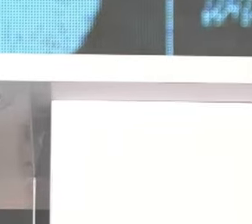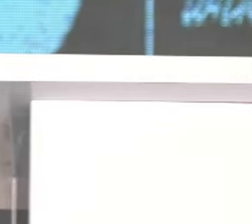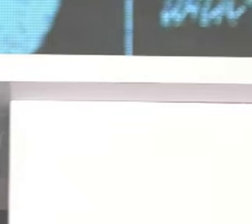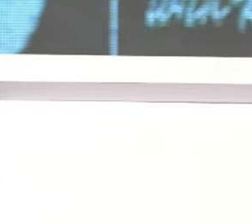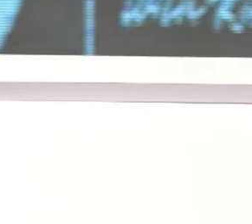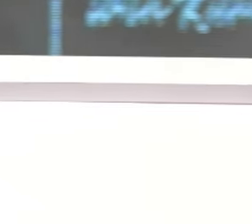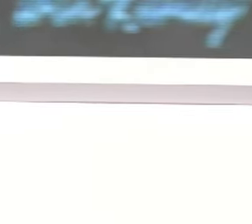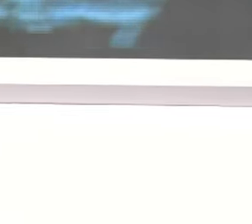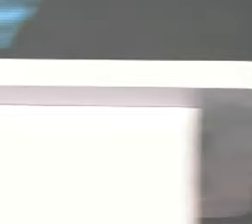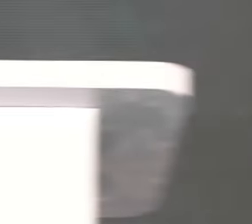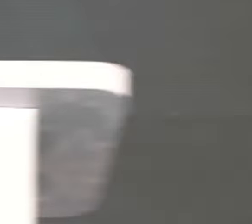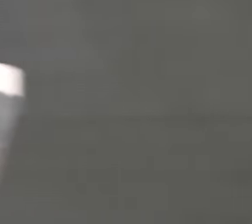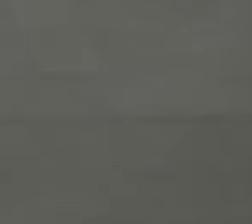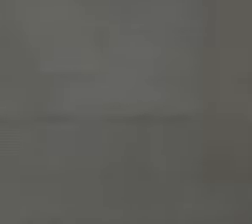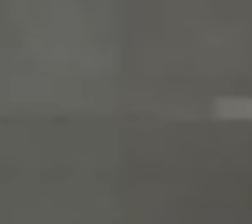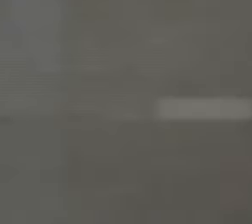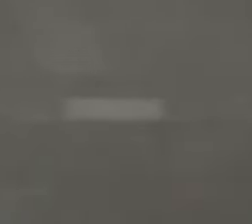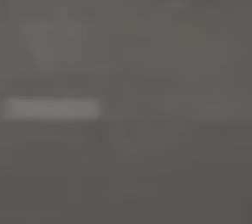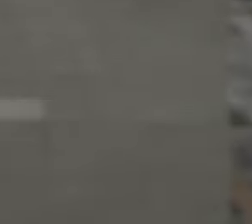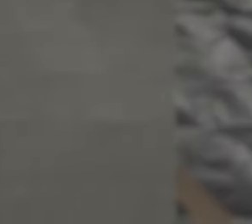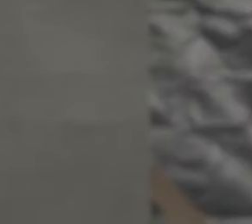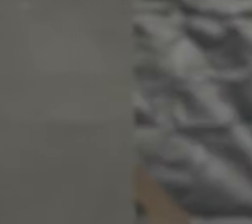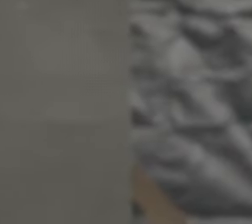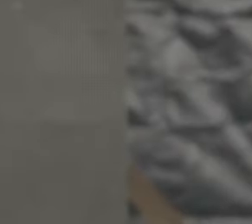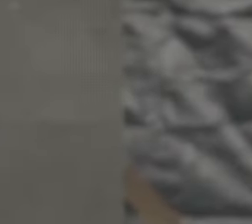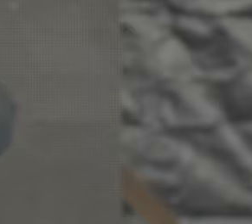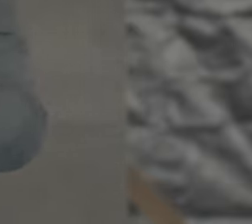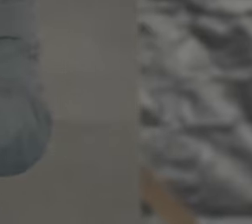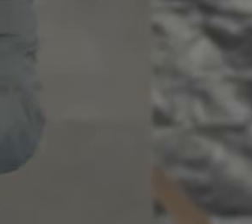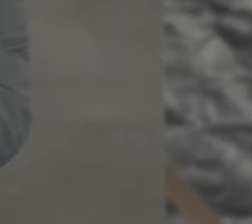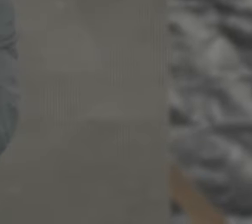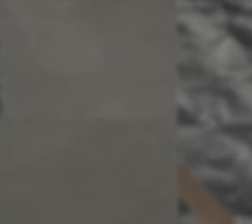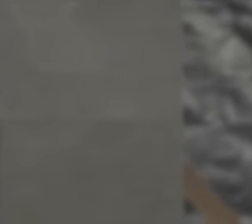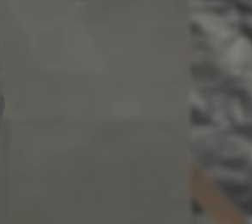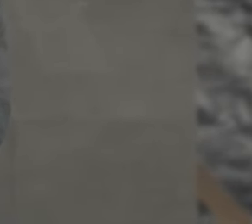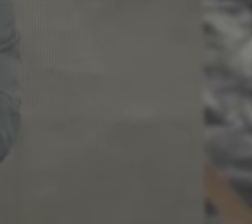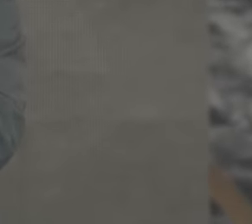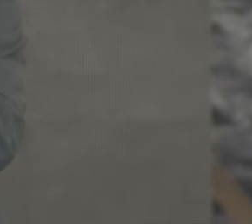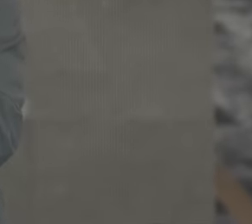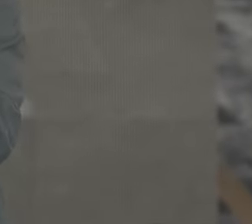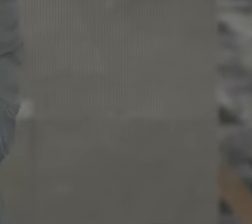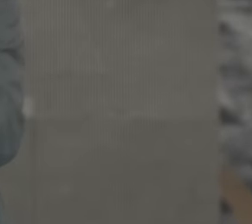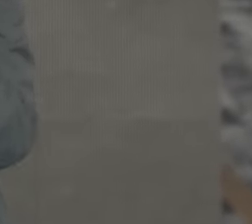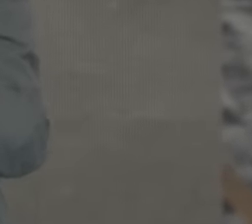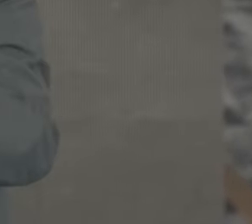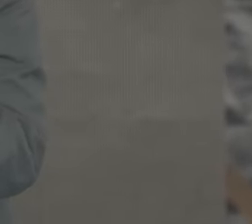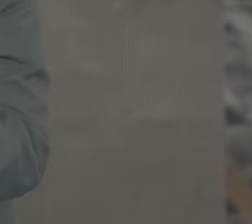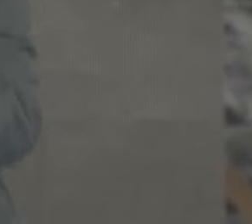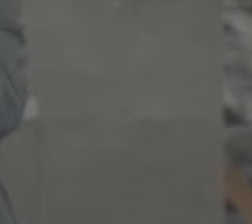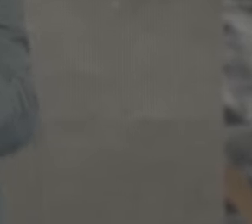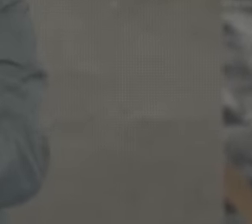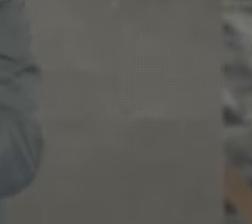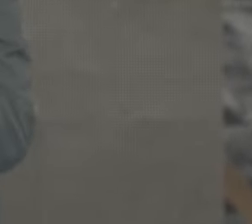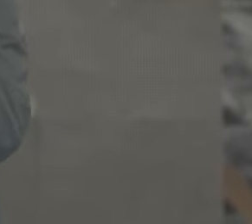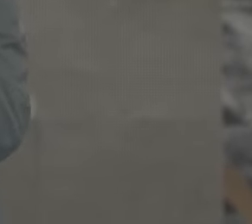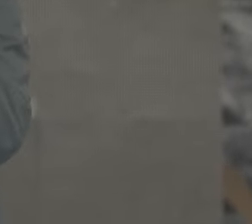children of Israel, these 10 times a day? And have they spoken